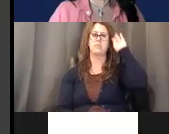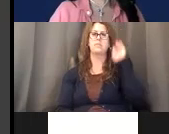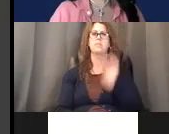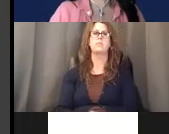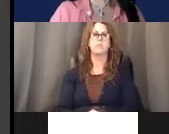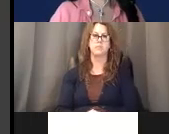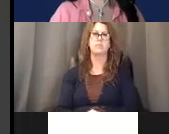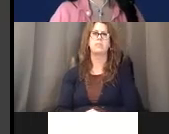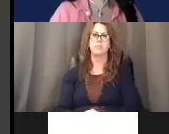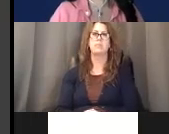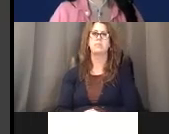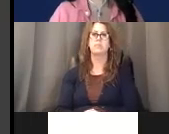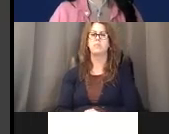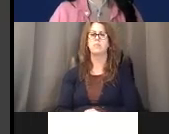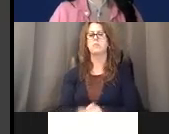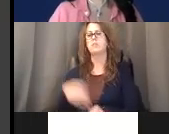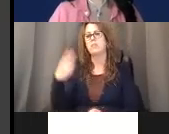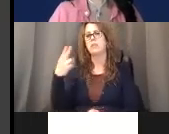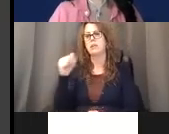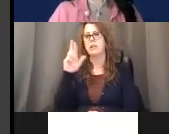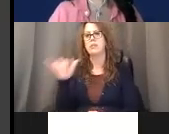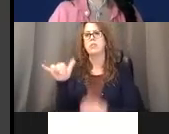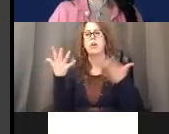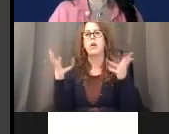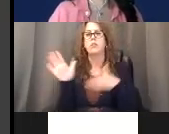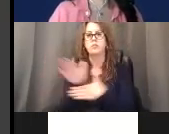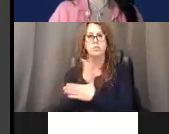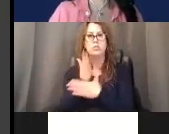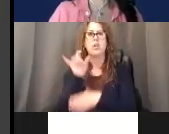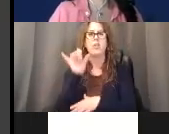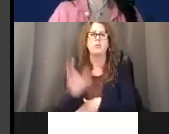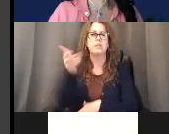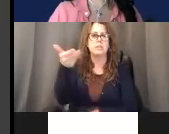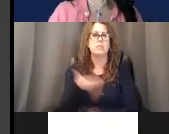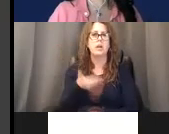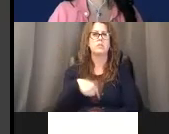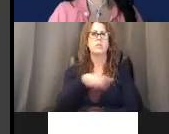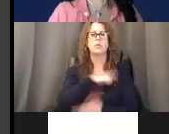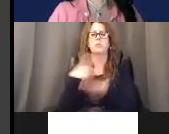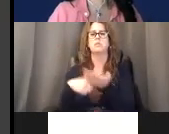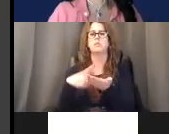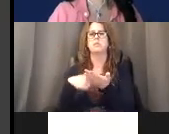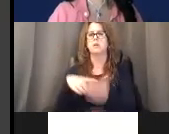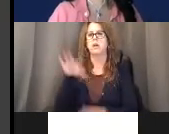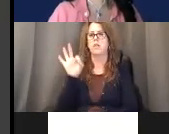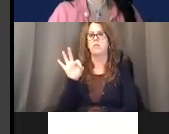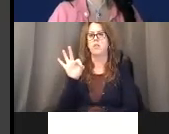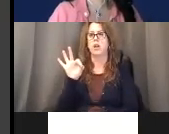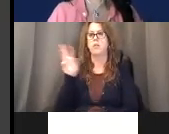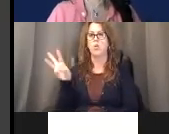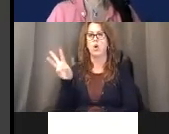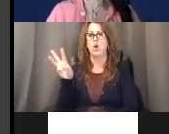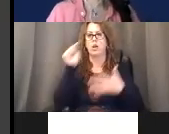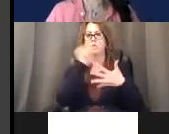precursor to our time, kind of really were the introduction, right? We're going to walk you through a framework, our structural well-being framework that we really see